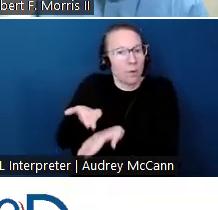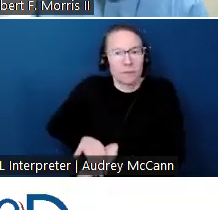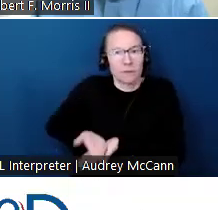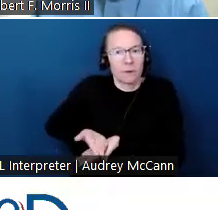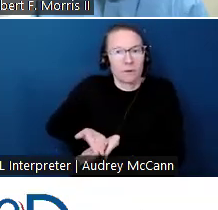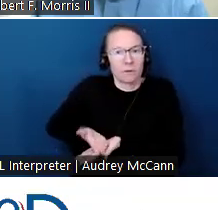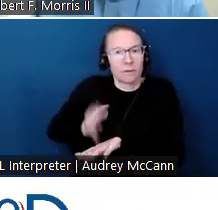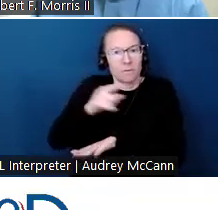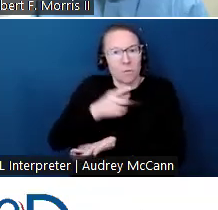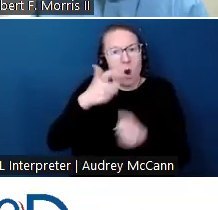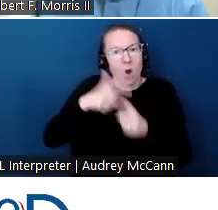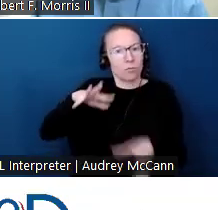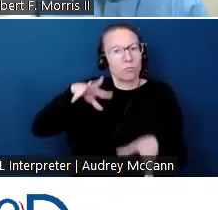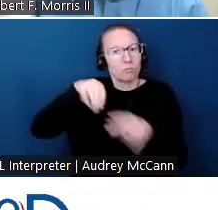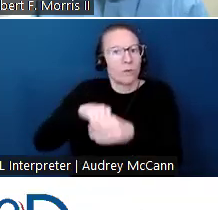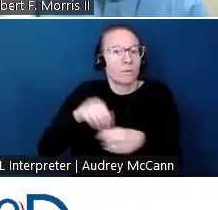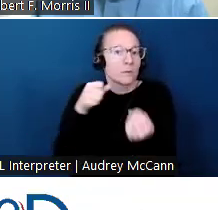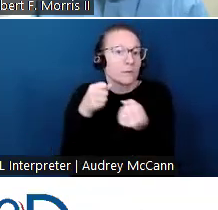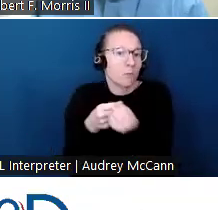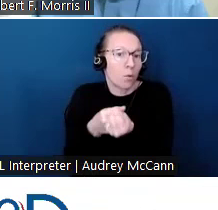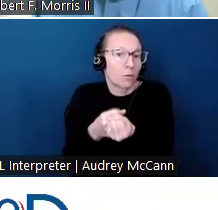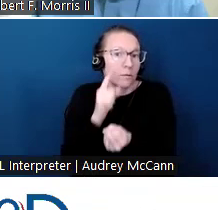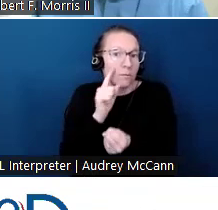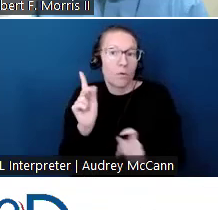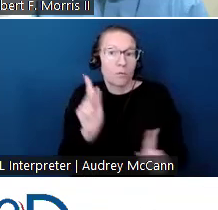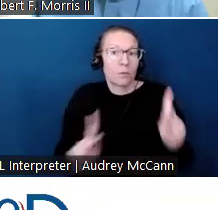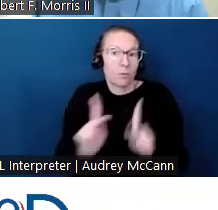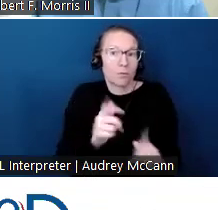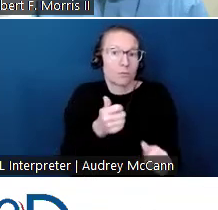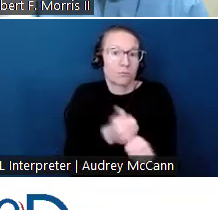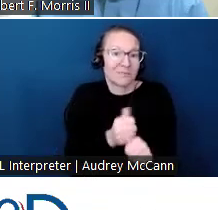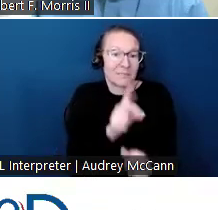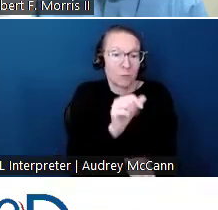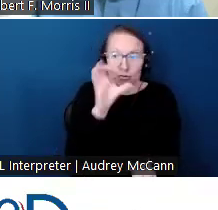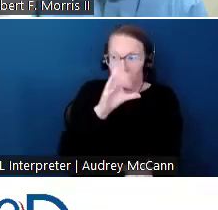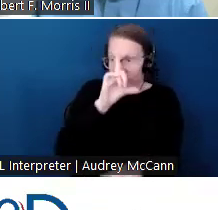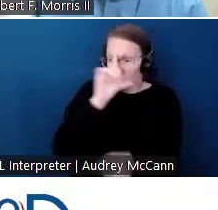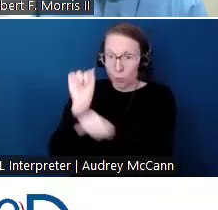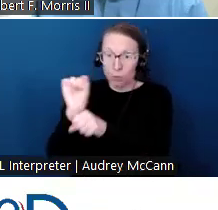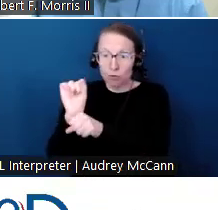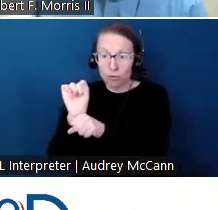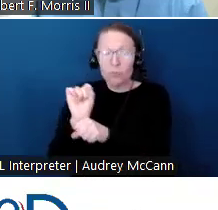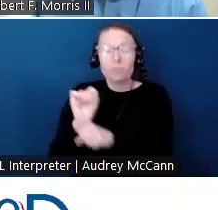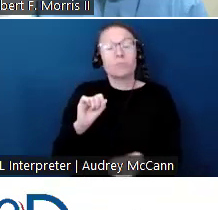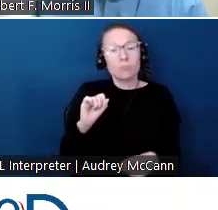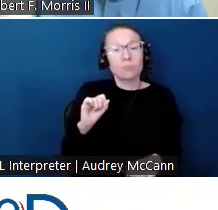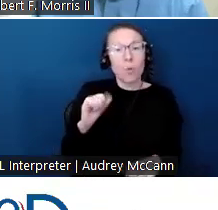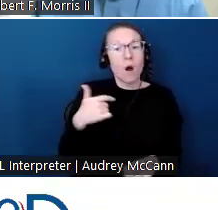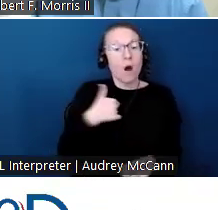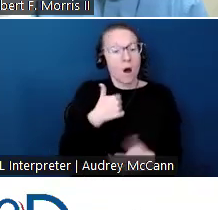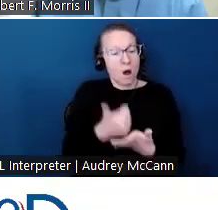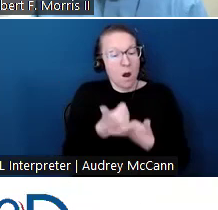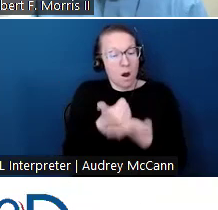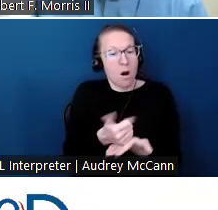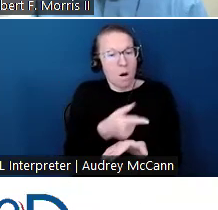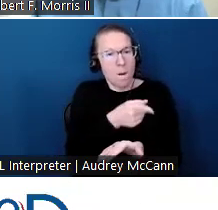in some supports for individuals with disabilities searching for work. So I help customers understand